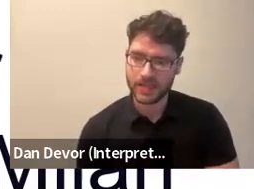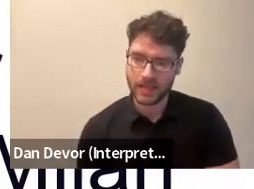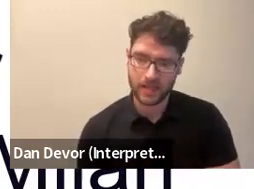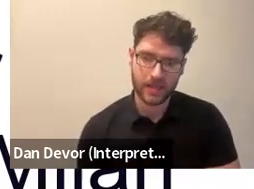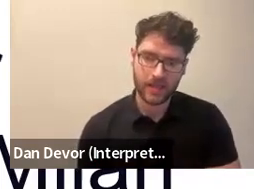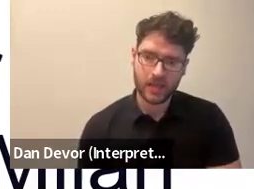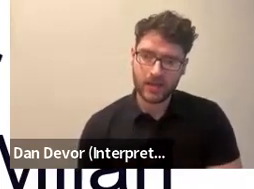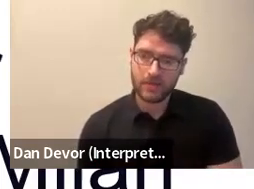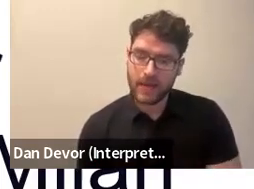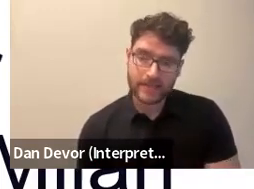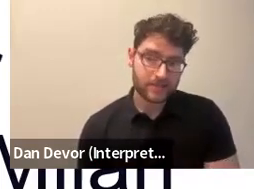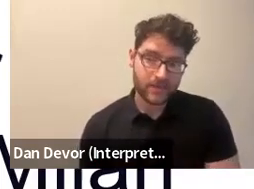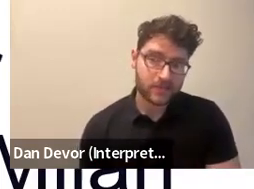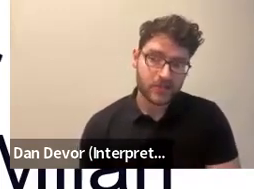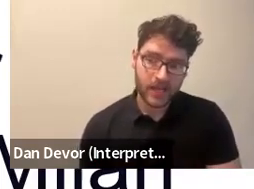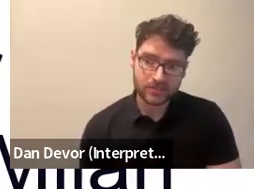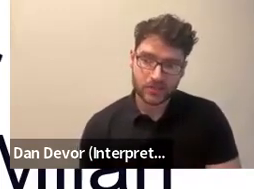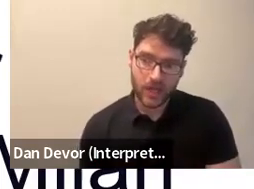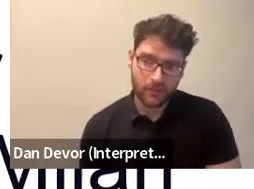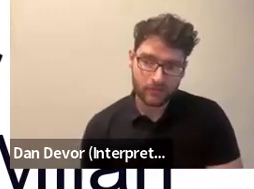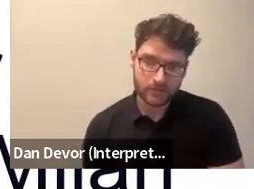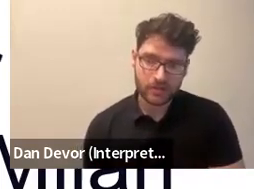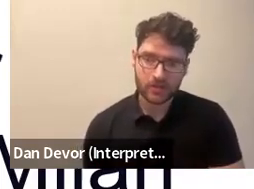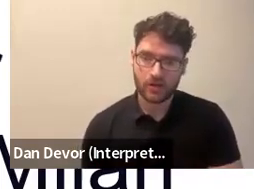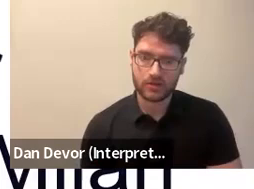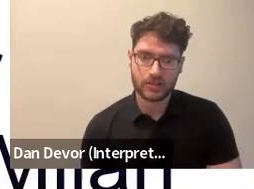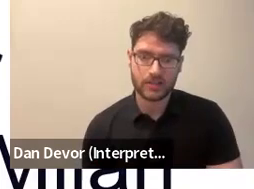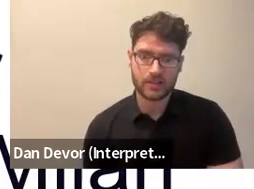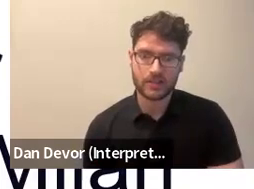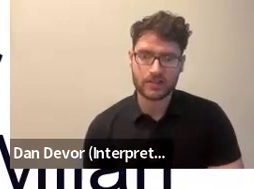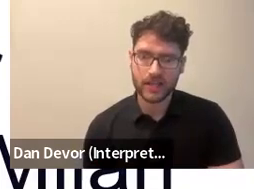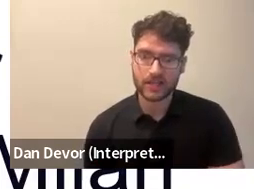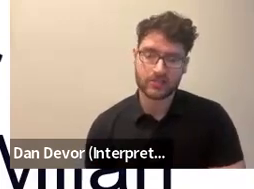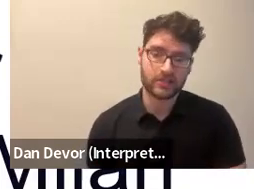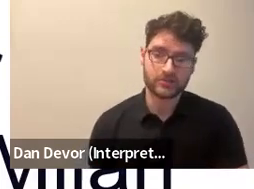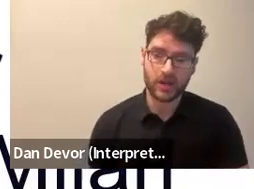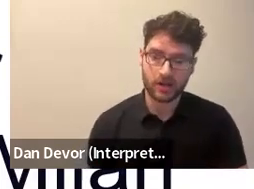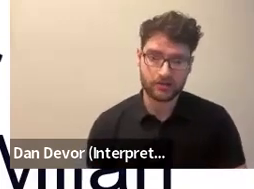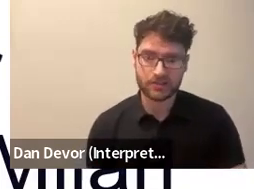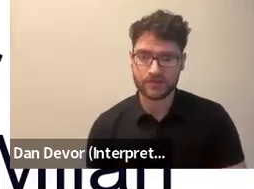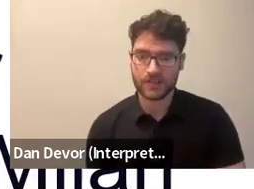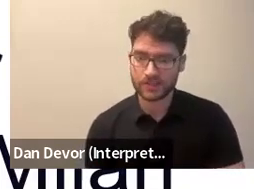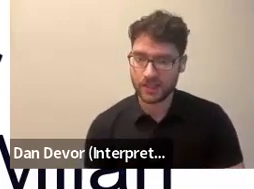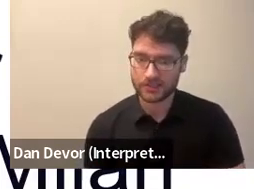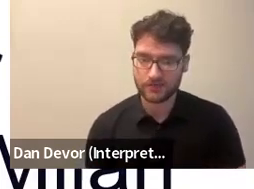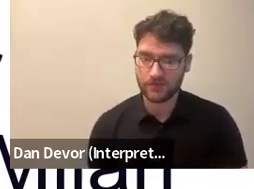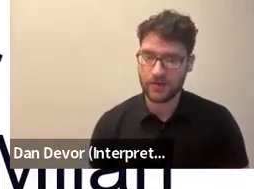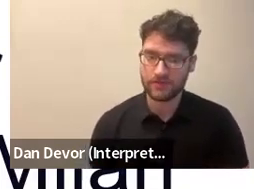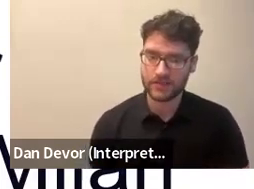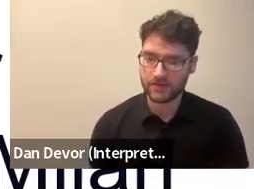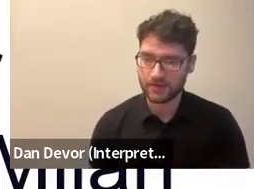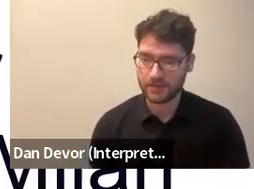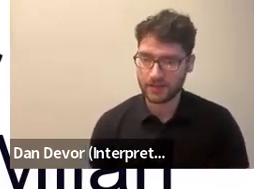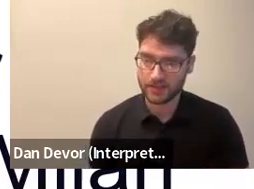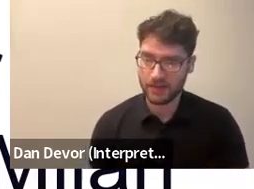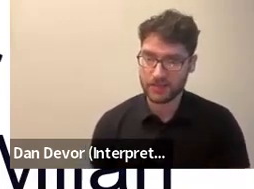there was a massive international conference called the Second International Congress for the Education of